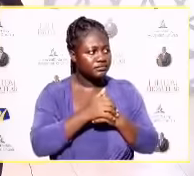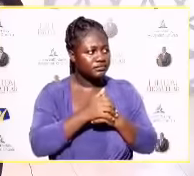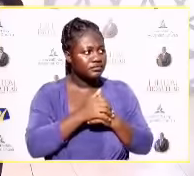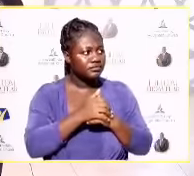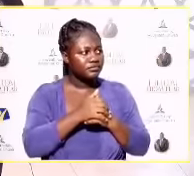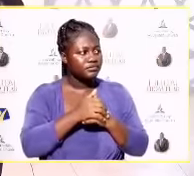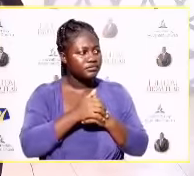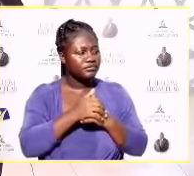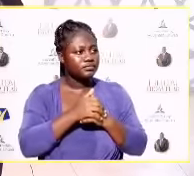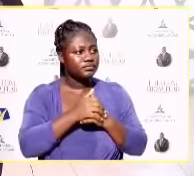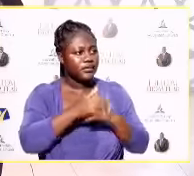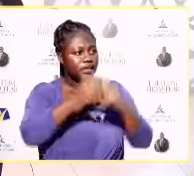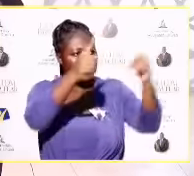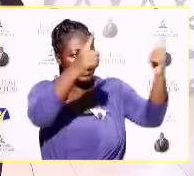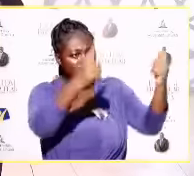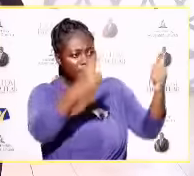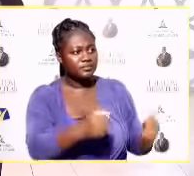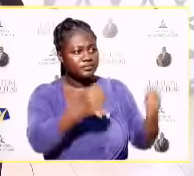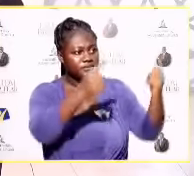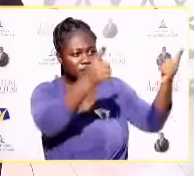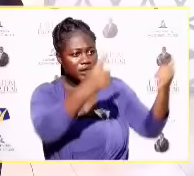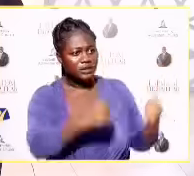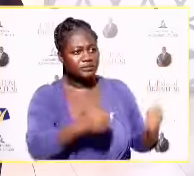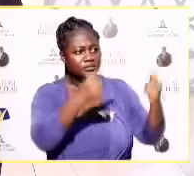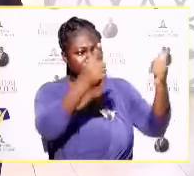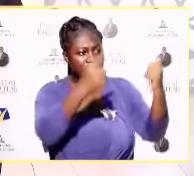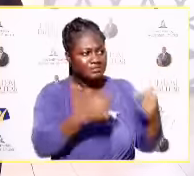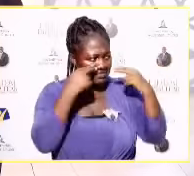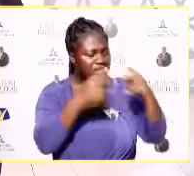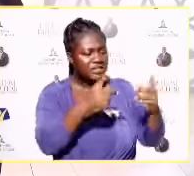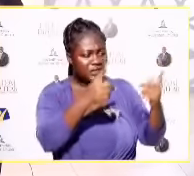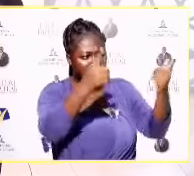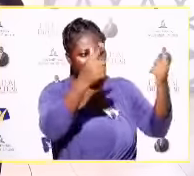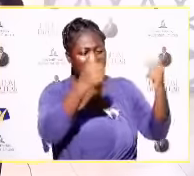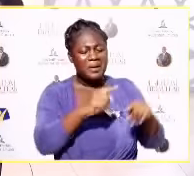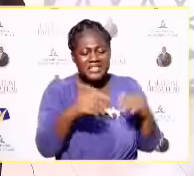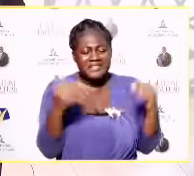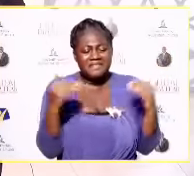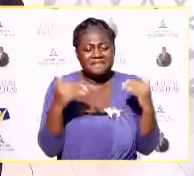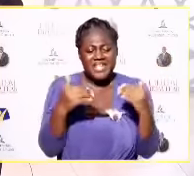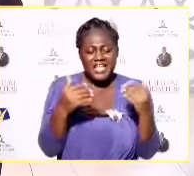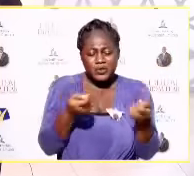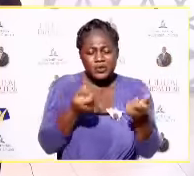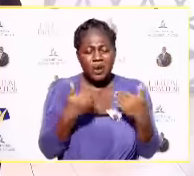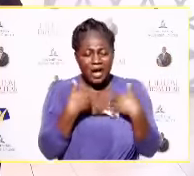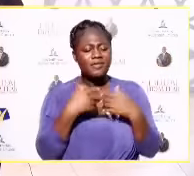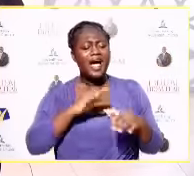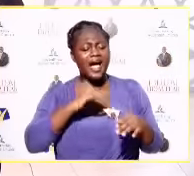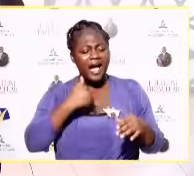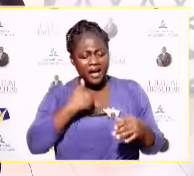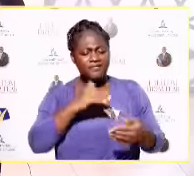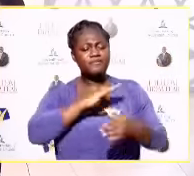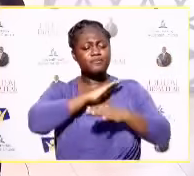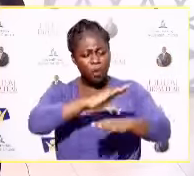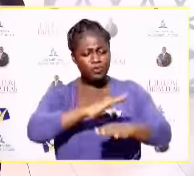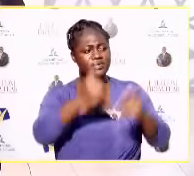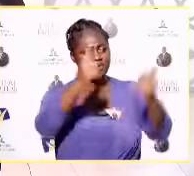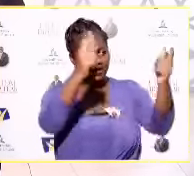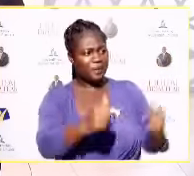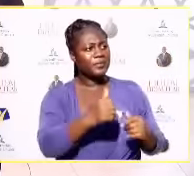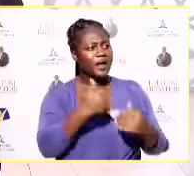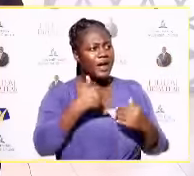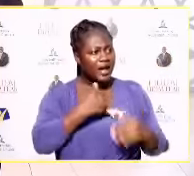Bomoden, tu anamon bra. Me hunu se wo ba, ase hu wo mu, fa kokodro bra.